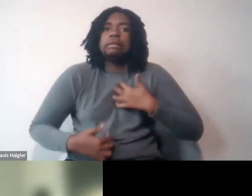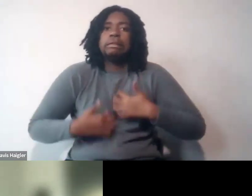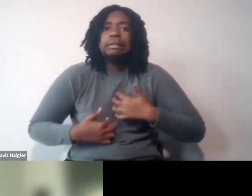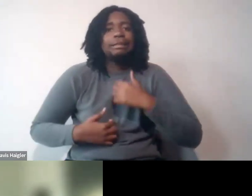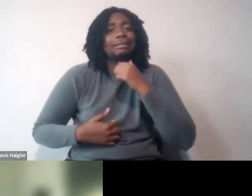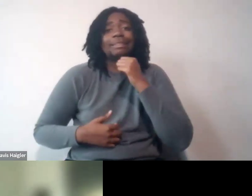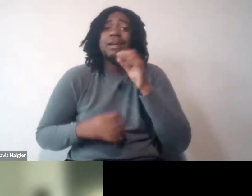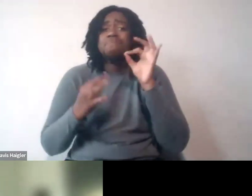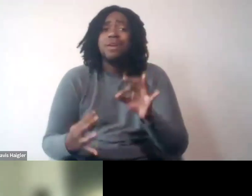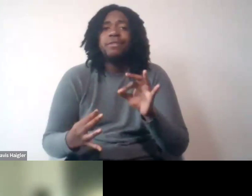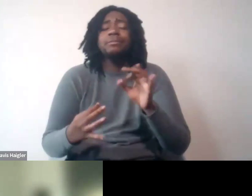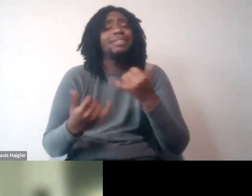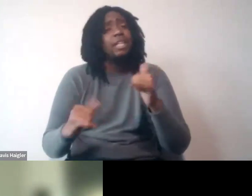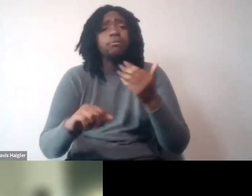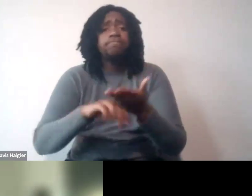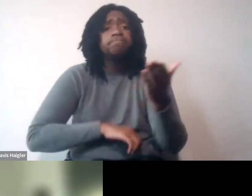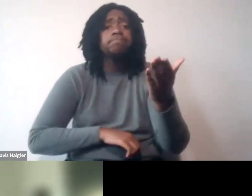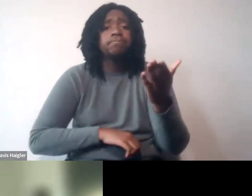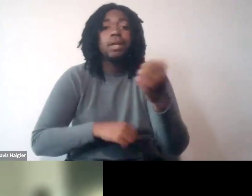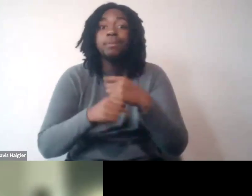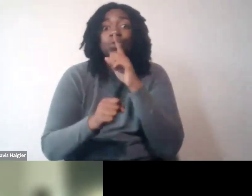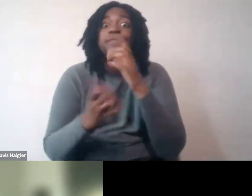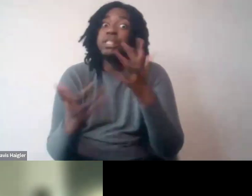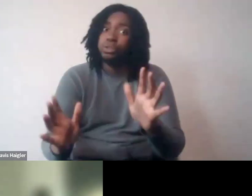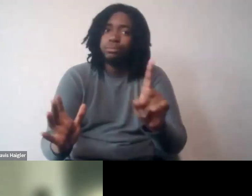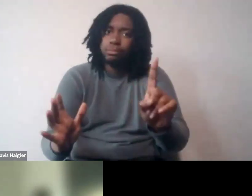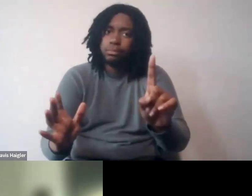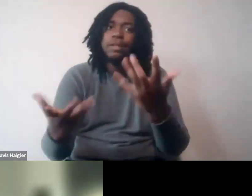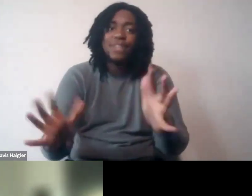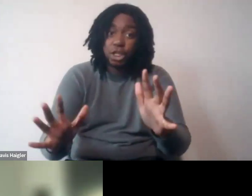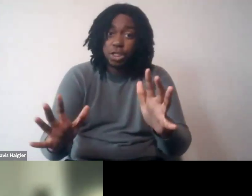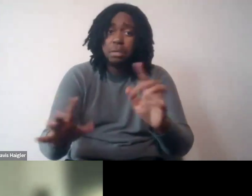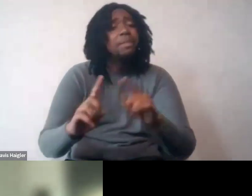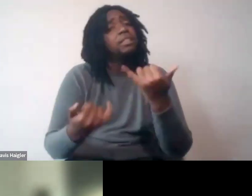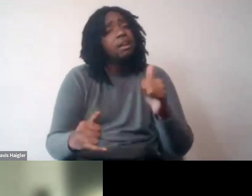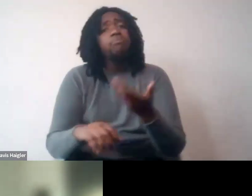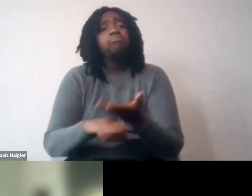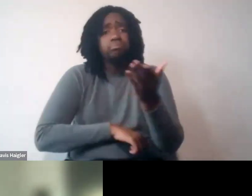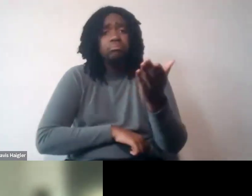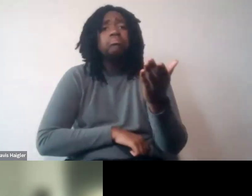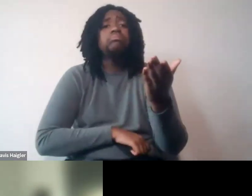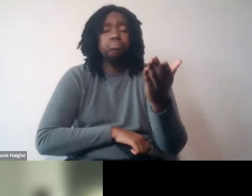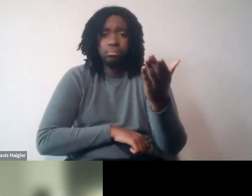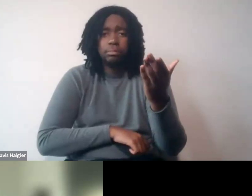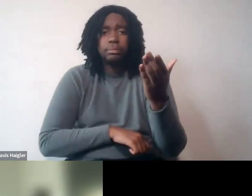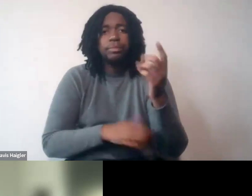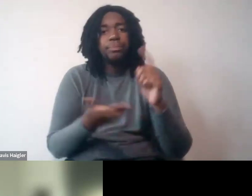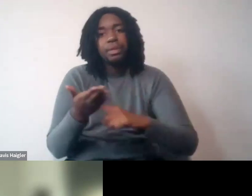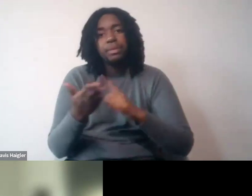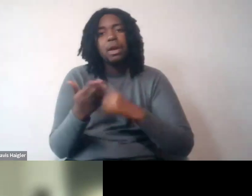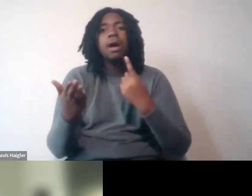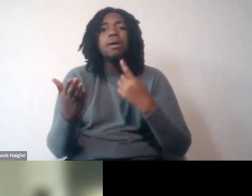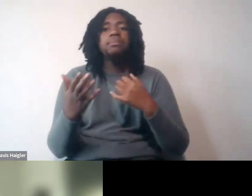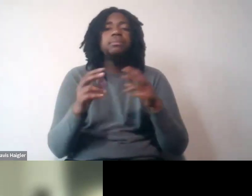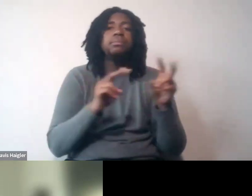perfect, submit it. Just make sure you finished it. It's got to be finished. But submit it, because sometimes along the way we come